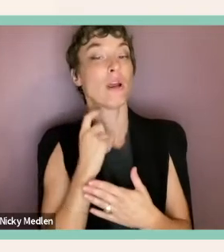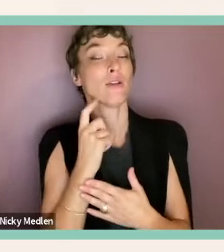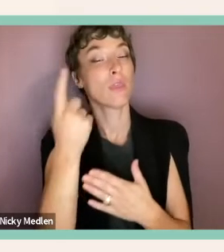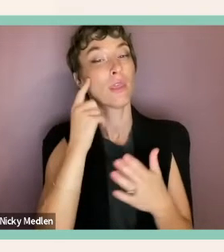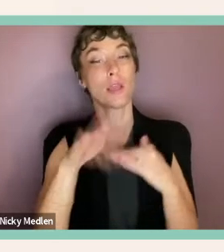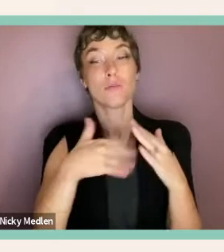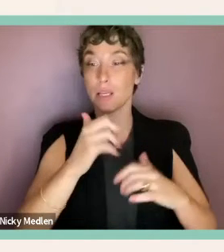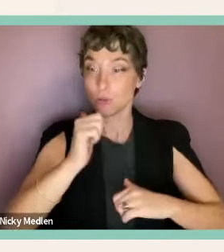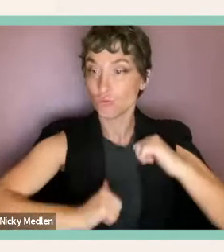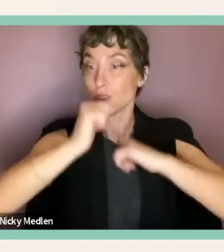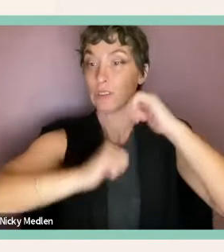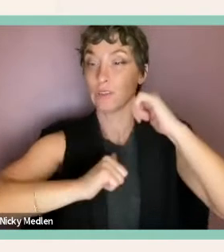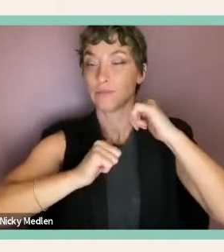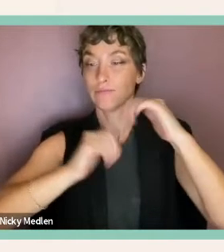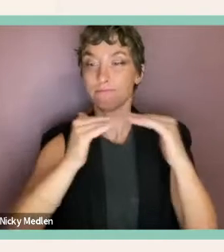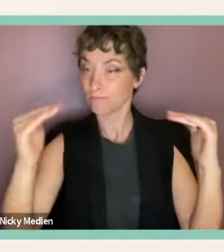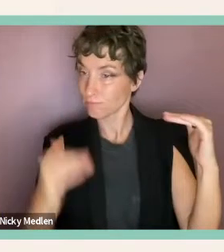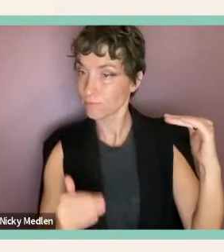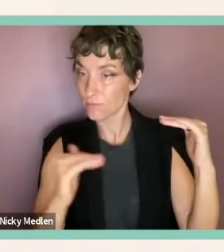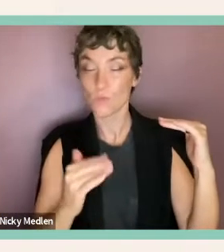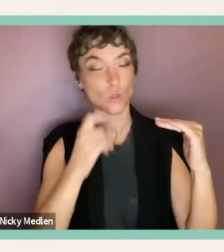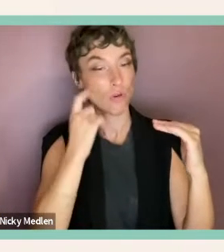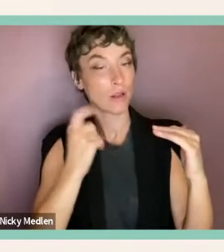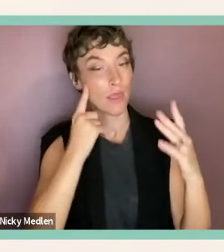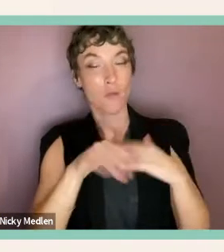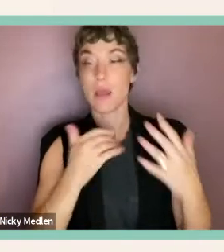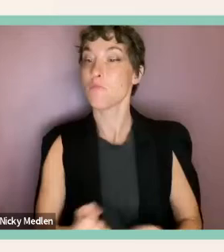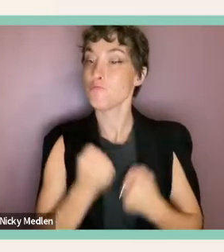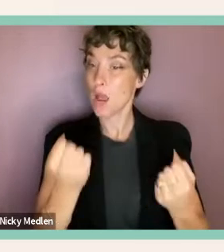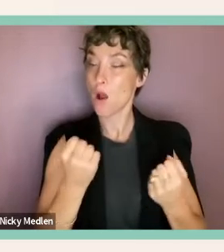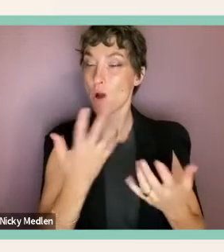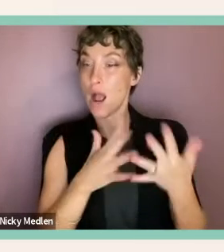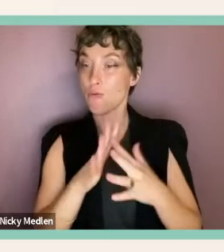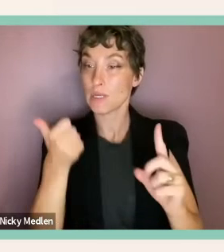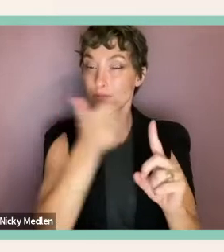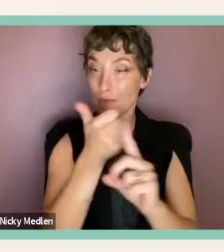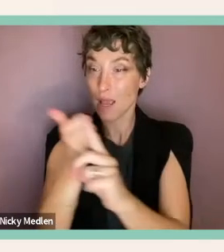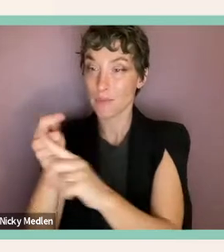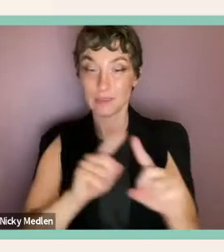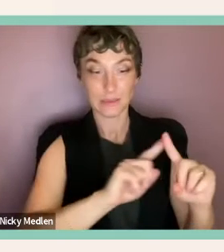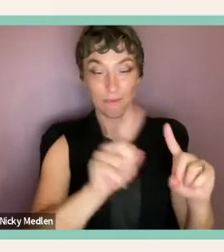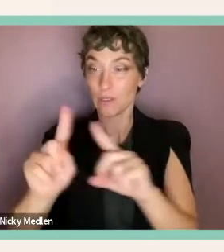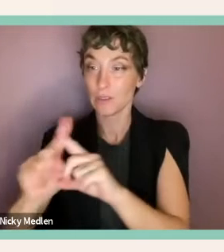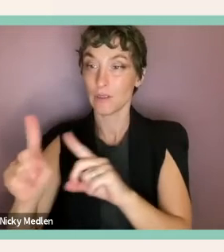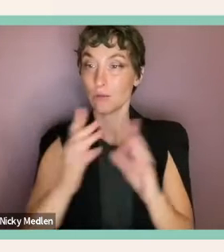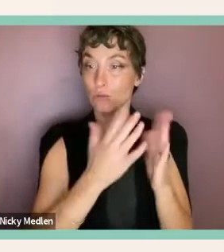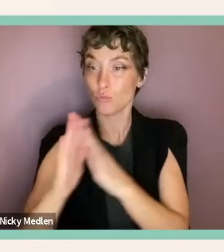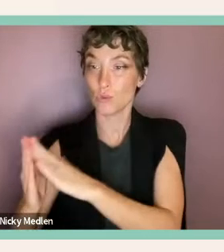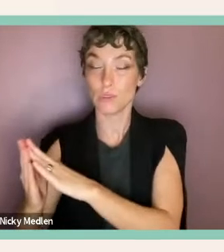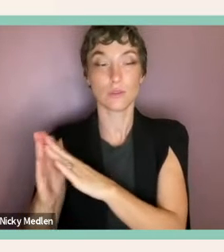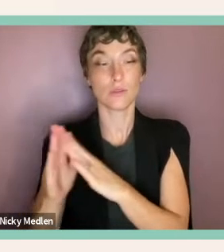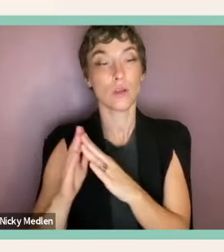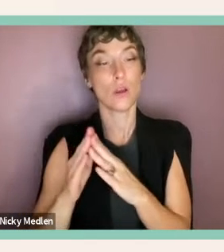about structural inequality, we're trying to think about power and its impact, that there often is stuff that people who are